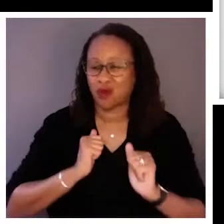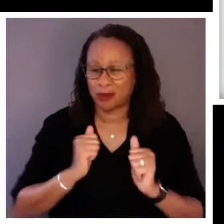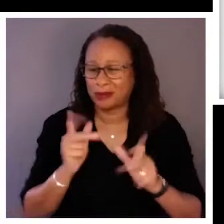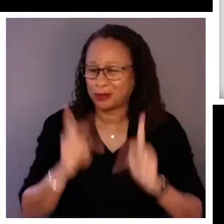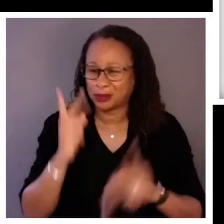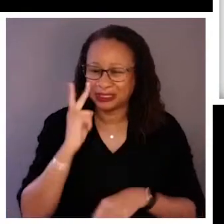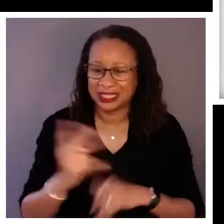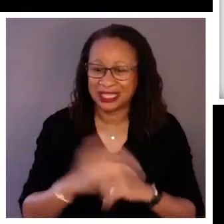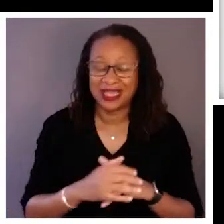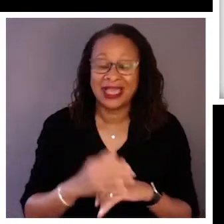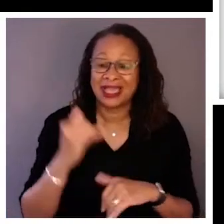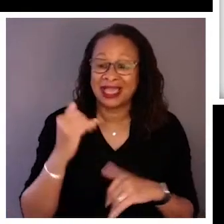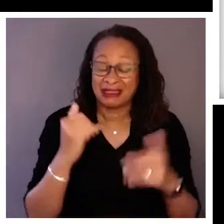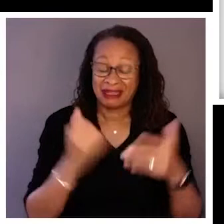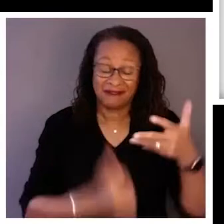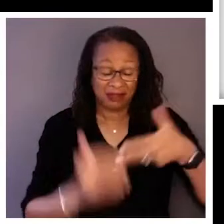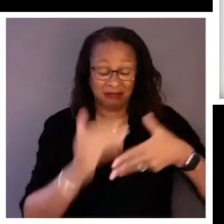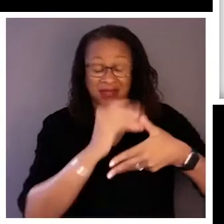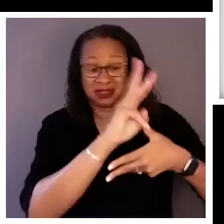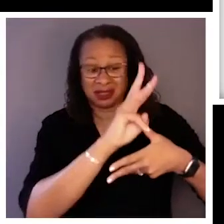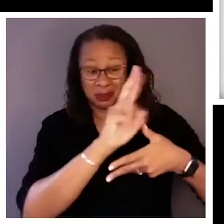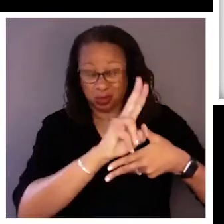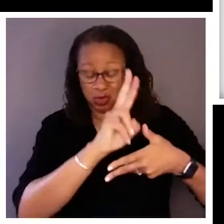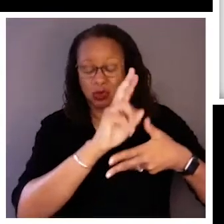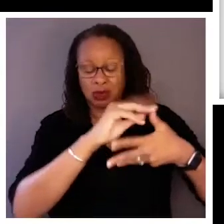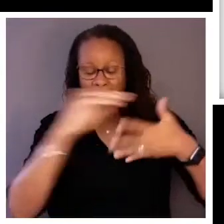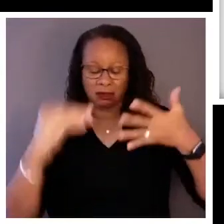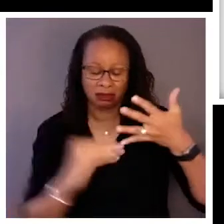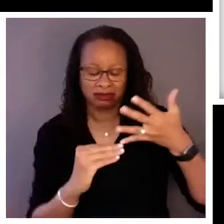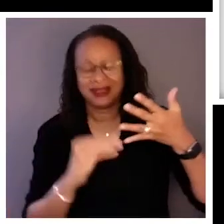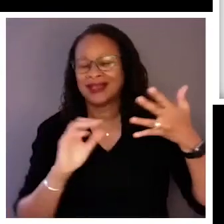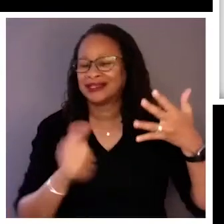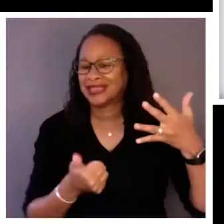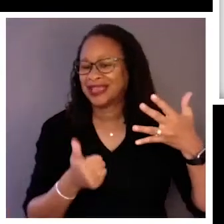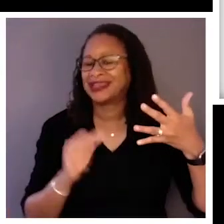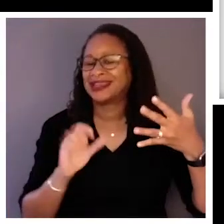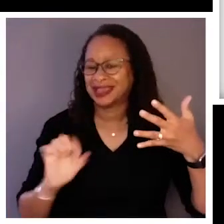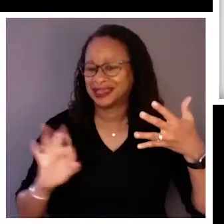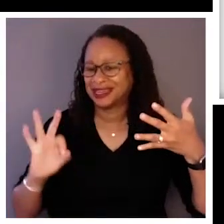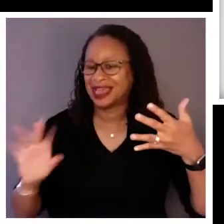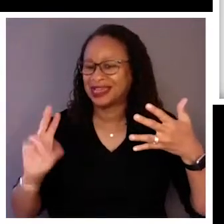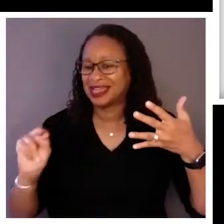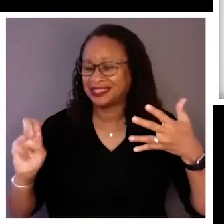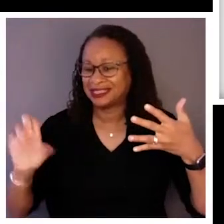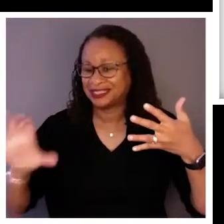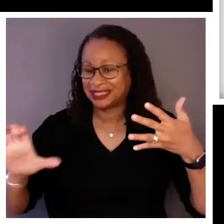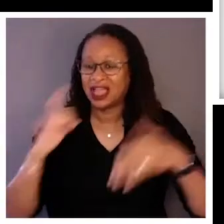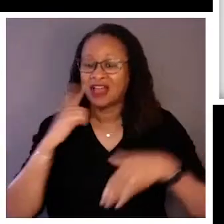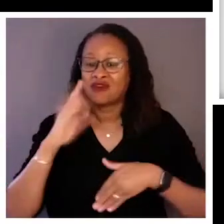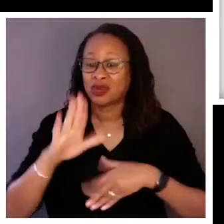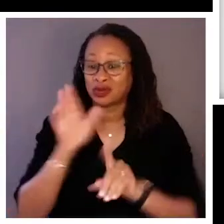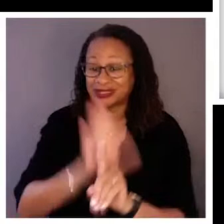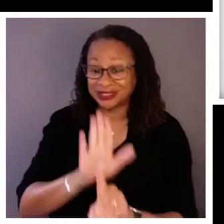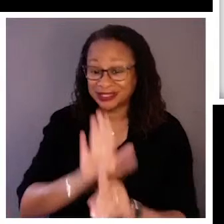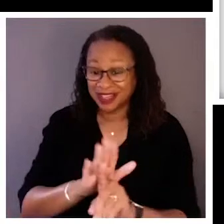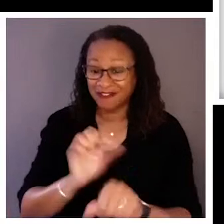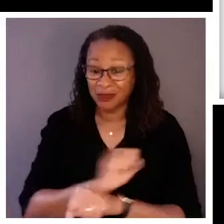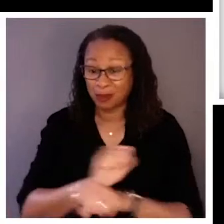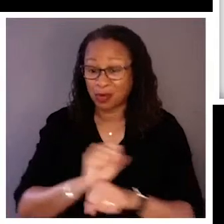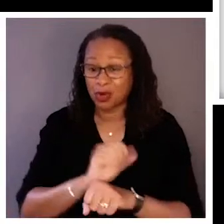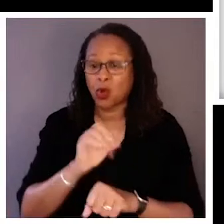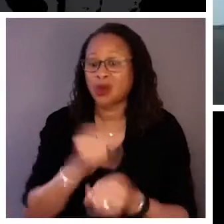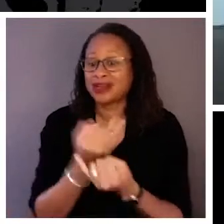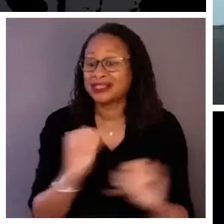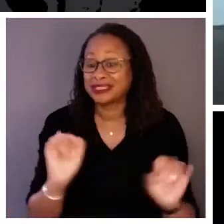else on W-2s, they might be getting things on the 1099 NEC, and that's for your self-employment or your independent